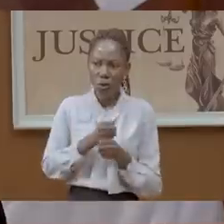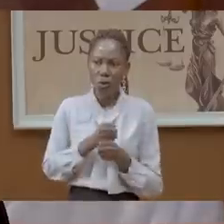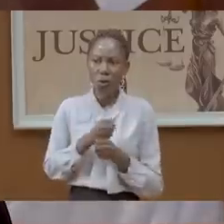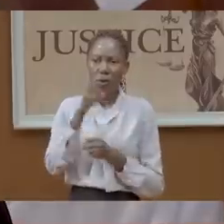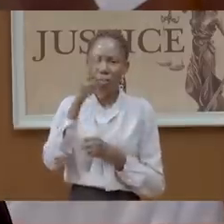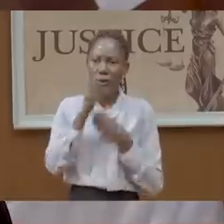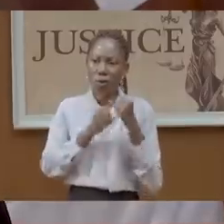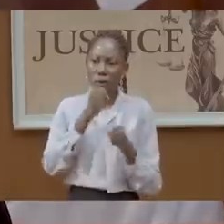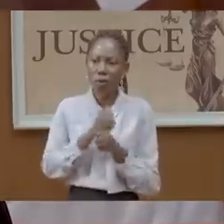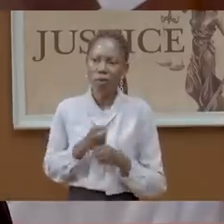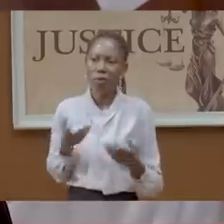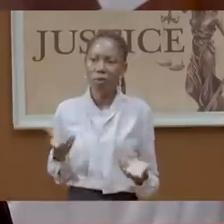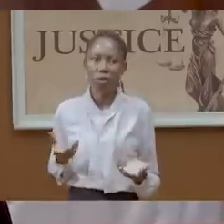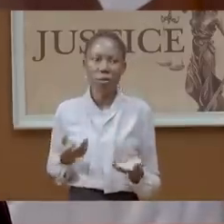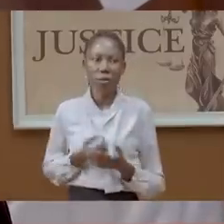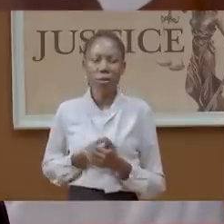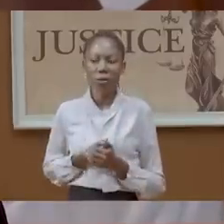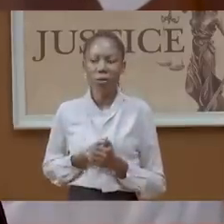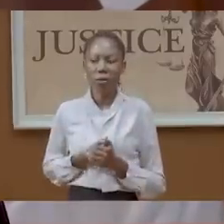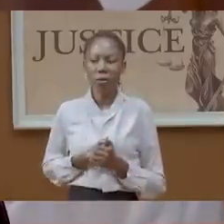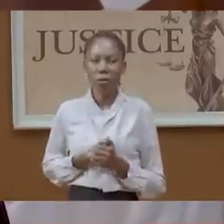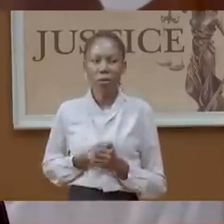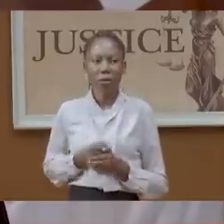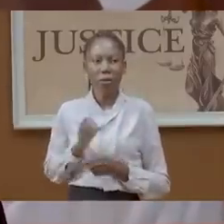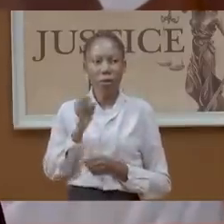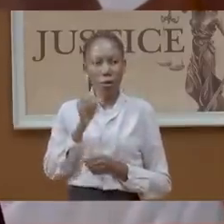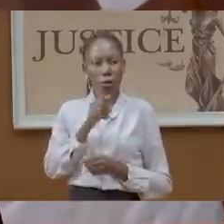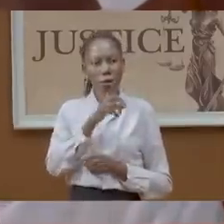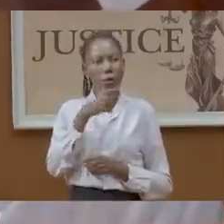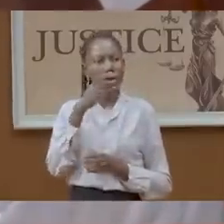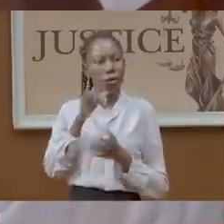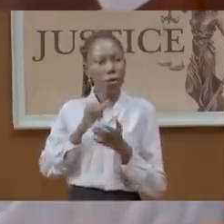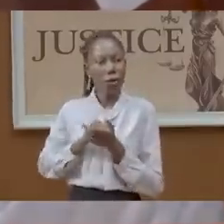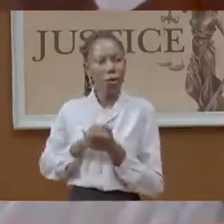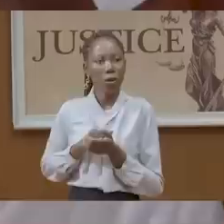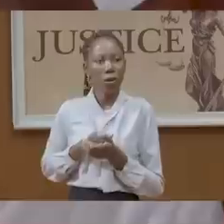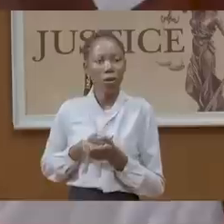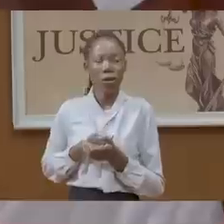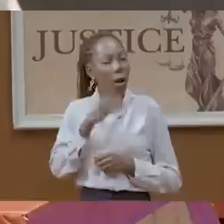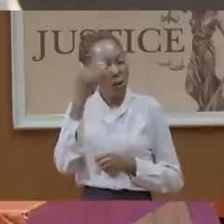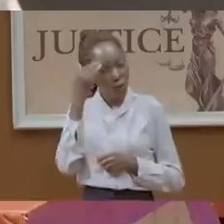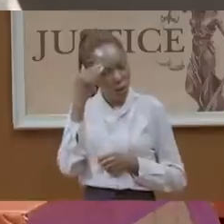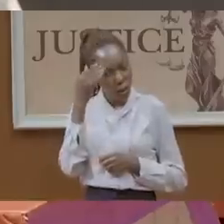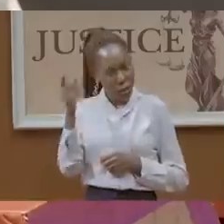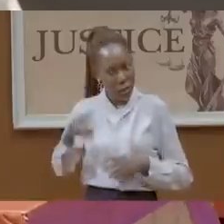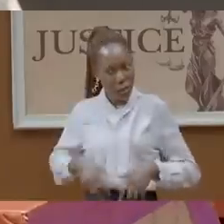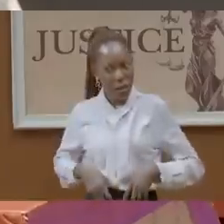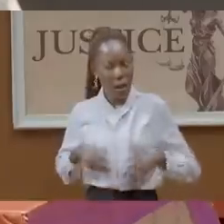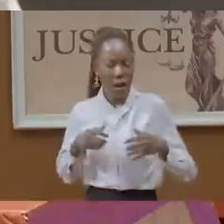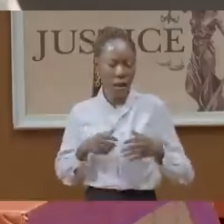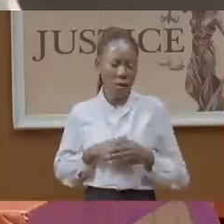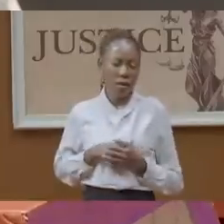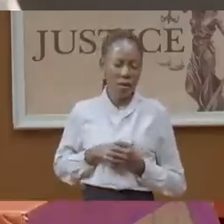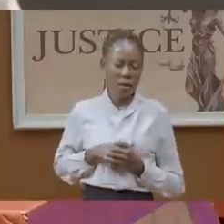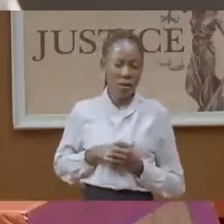He said, I seduced him. If you see the way he was saying it, he seduced me. Should have seen few things, you know. Then back to Uremu's case. It